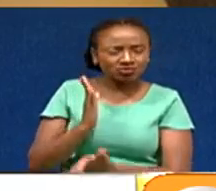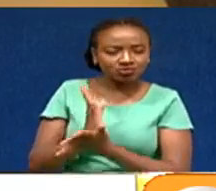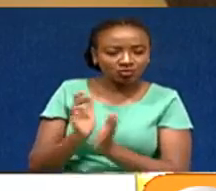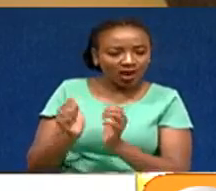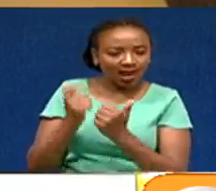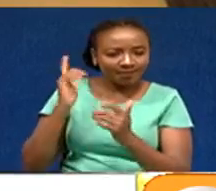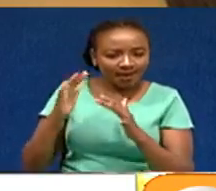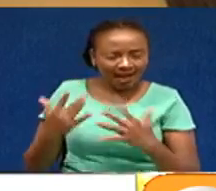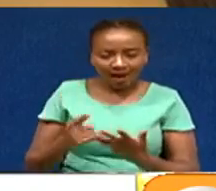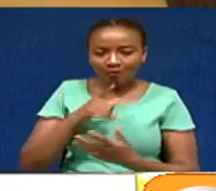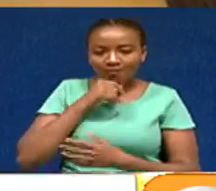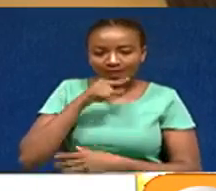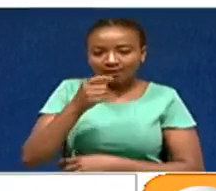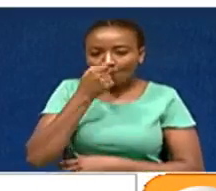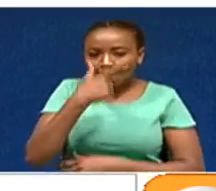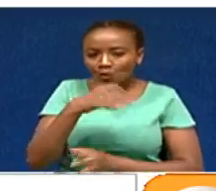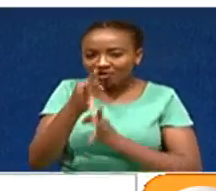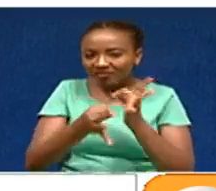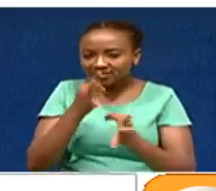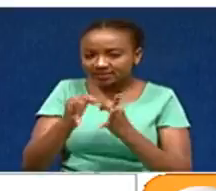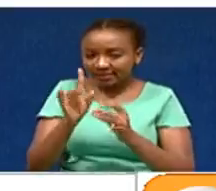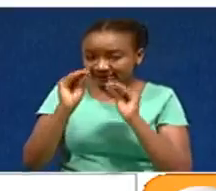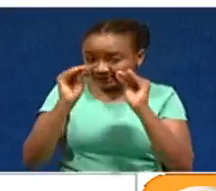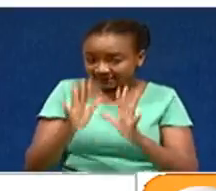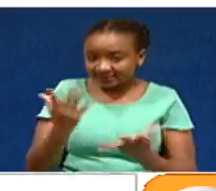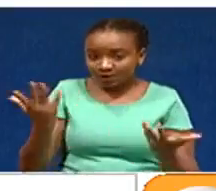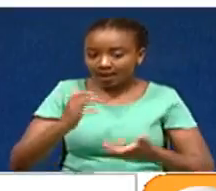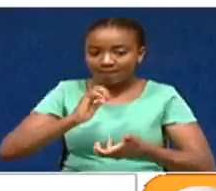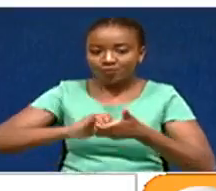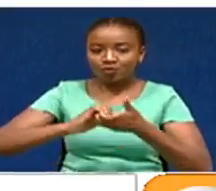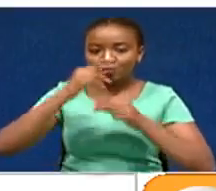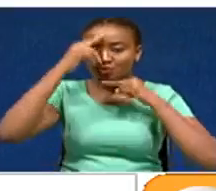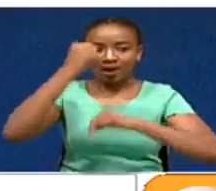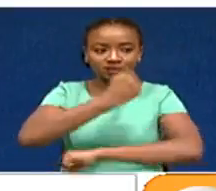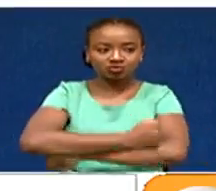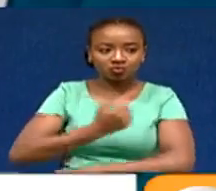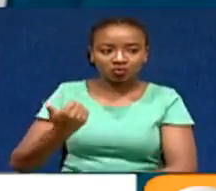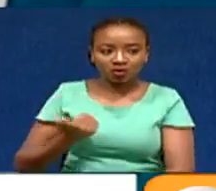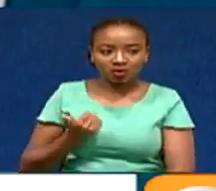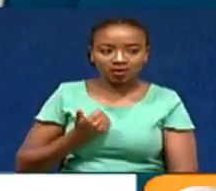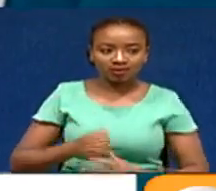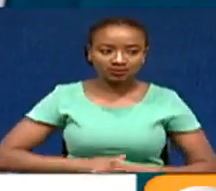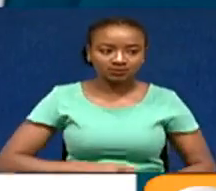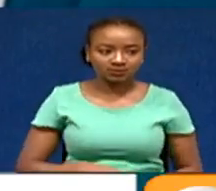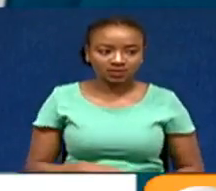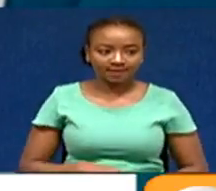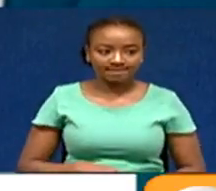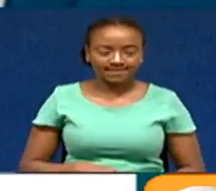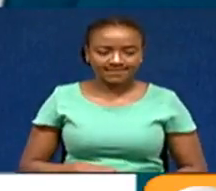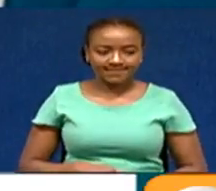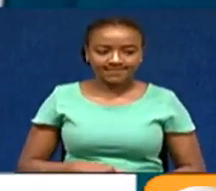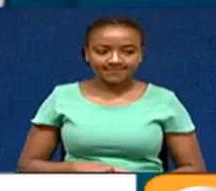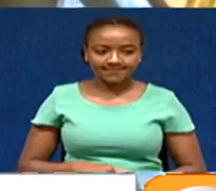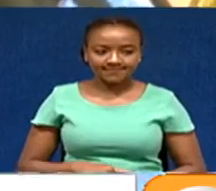which 33-year-old Nelson Amauchi, a teacher at the Buruburu Girls High School in Nairobi, met his death. According